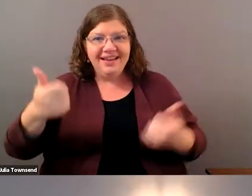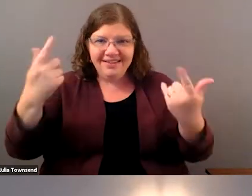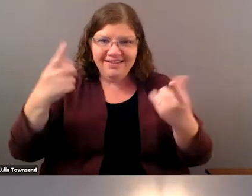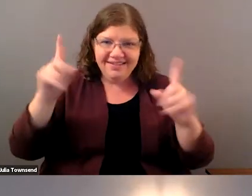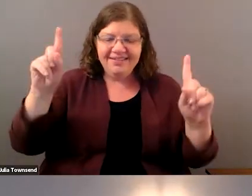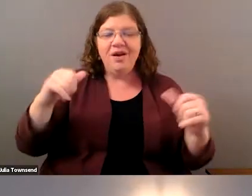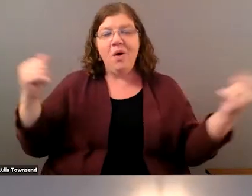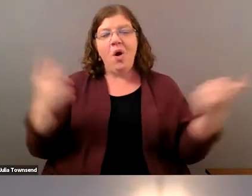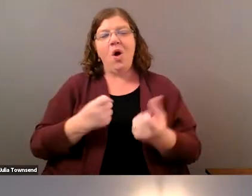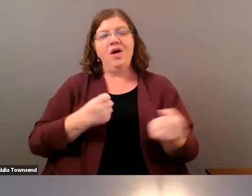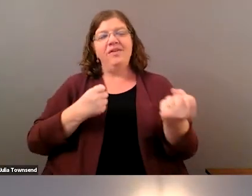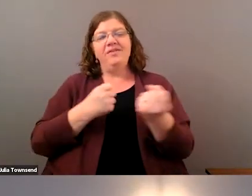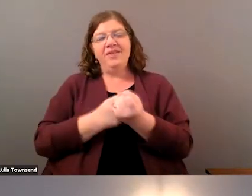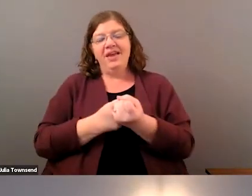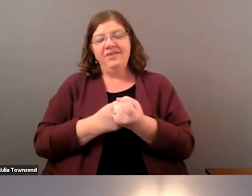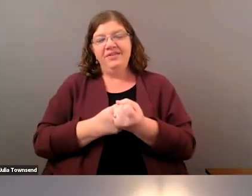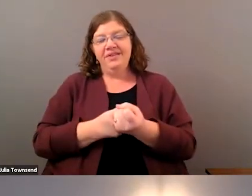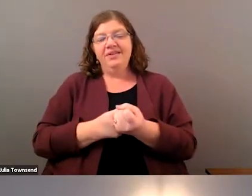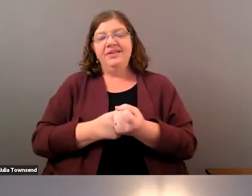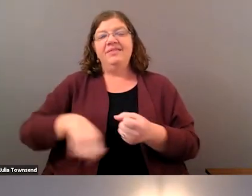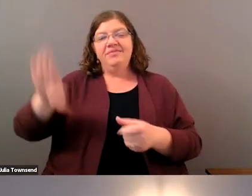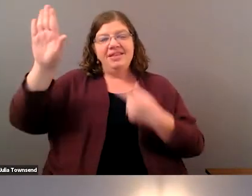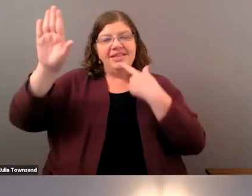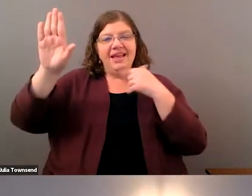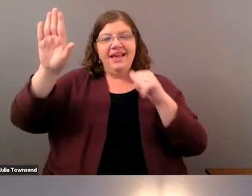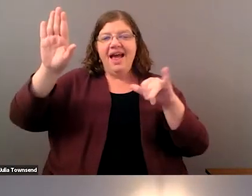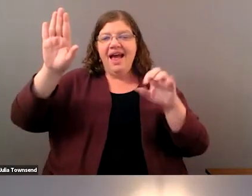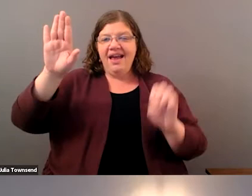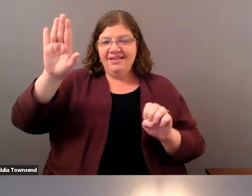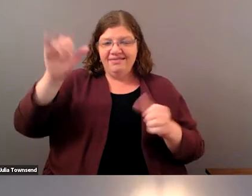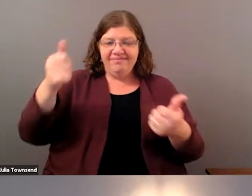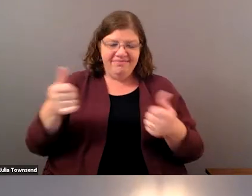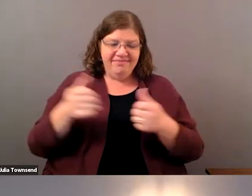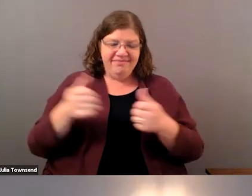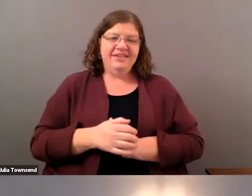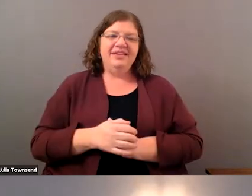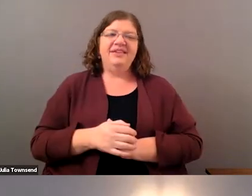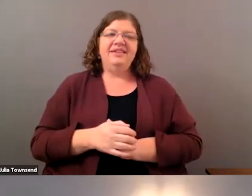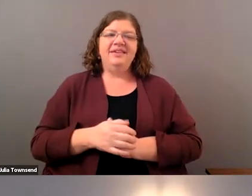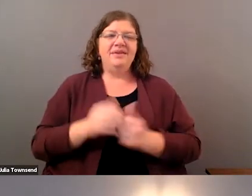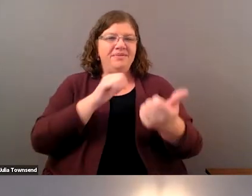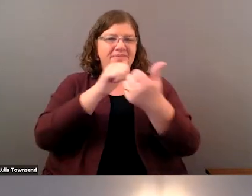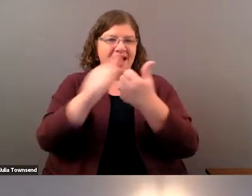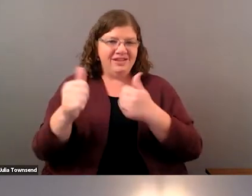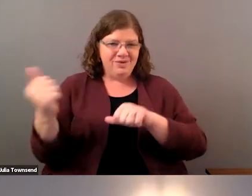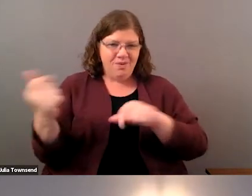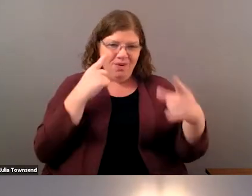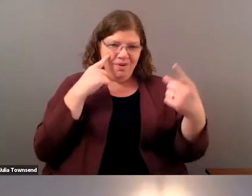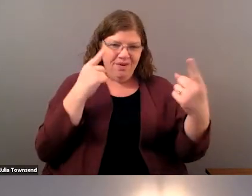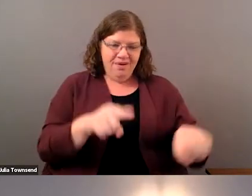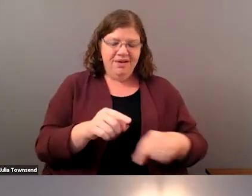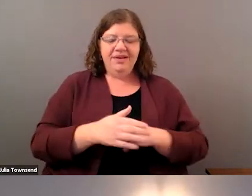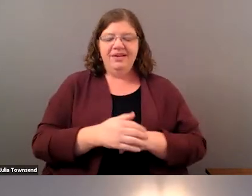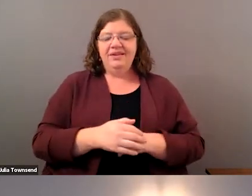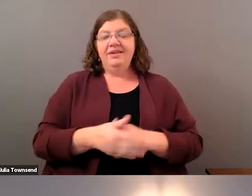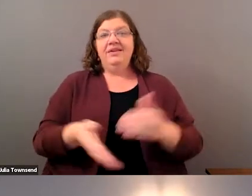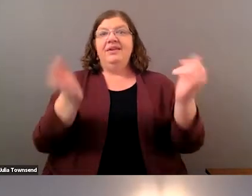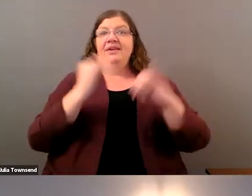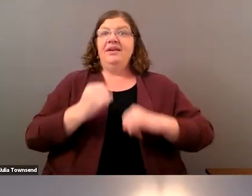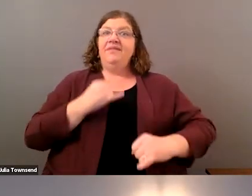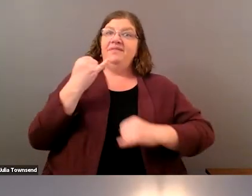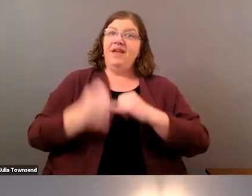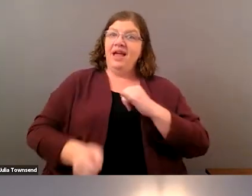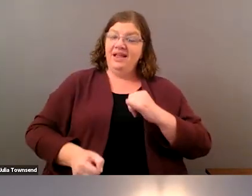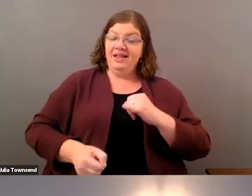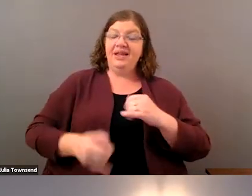please signify by raising your hand and saying aye. Aye. Aye. The motion passes unanimously. And finally, may